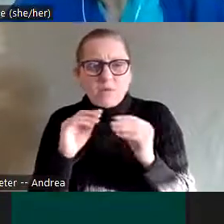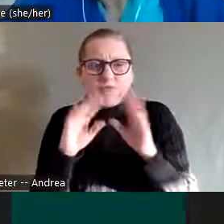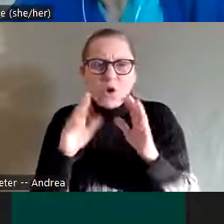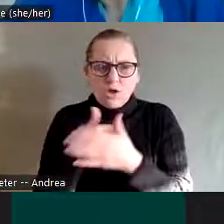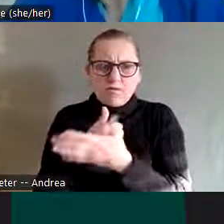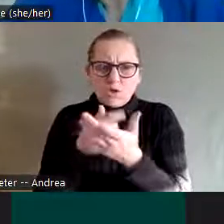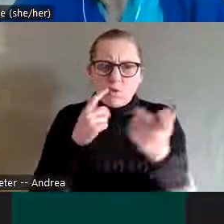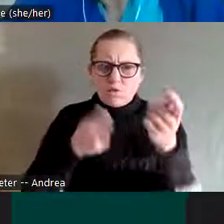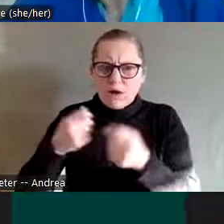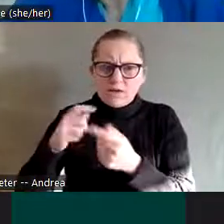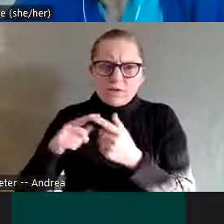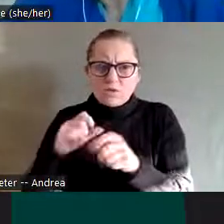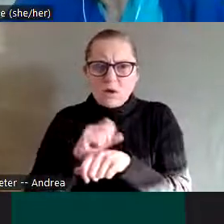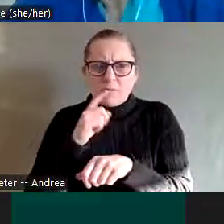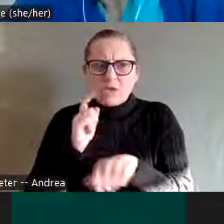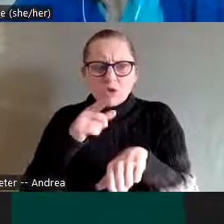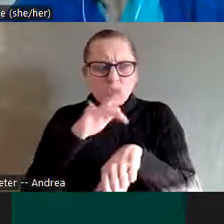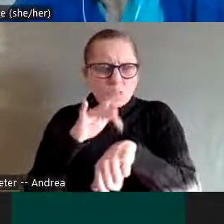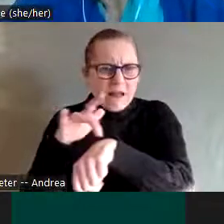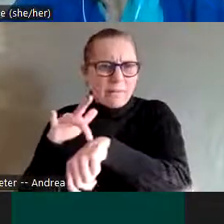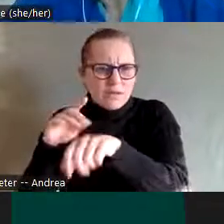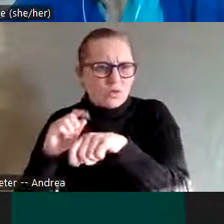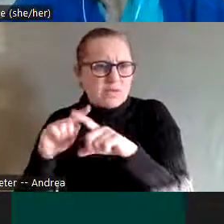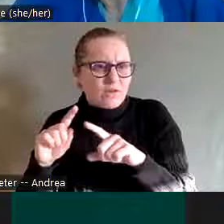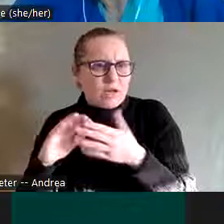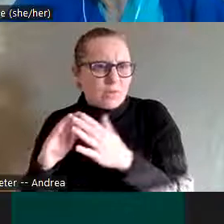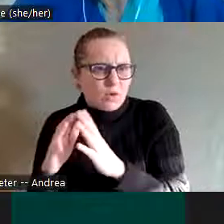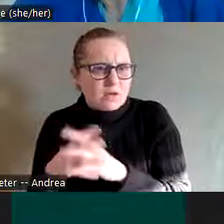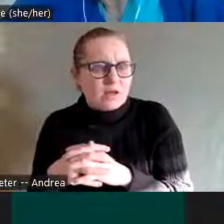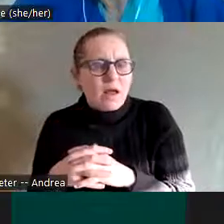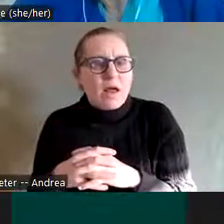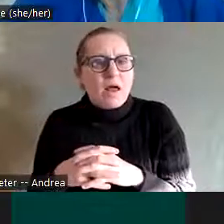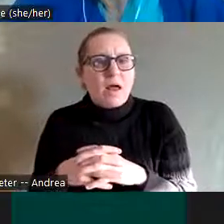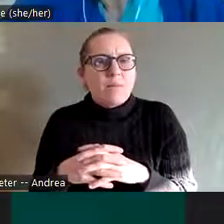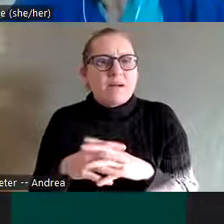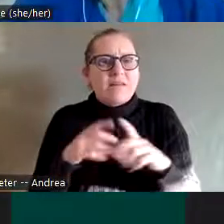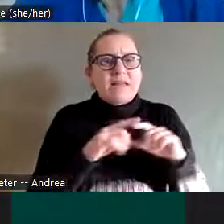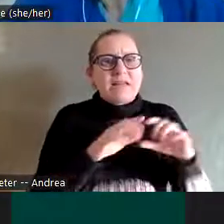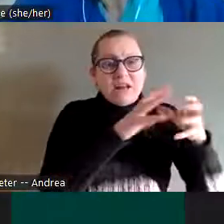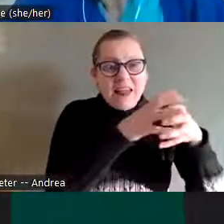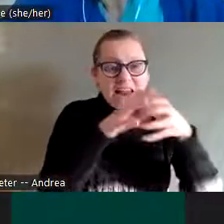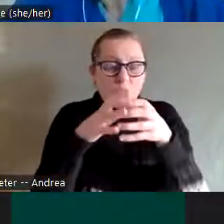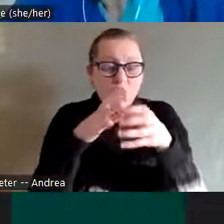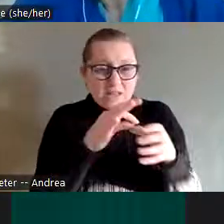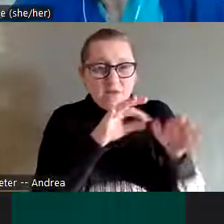into different communities. I mean, that's, you know, I mean, the categories of appointees in itself really